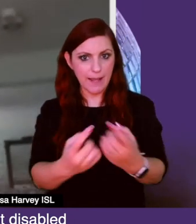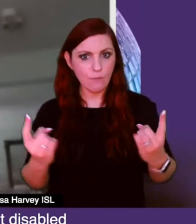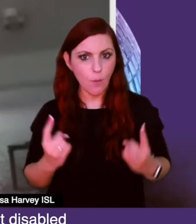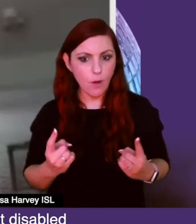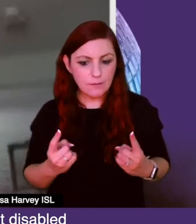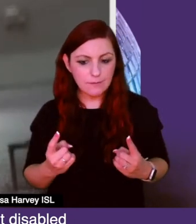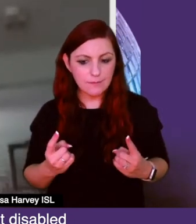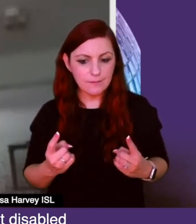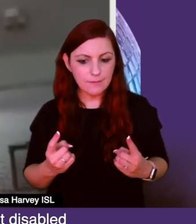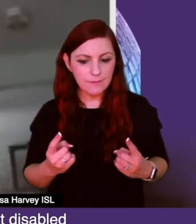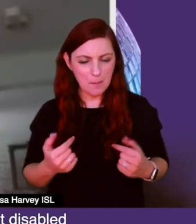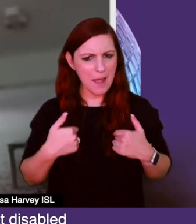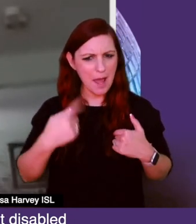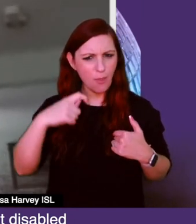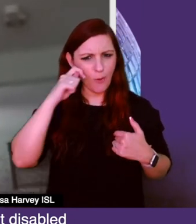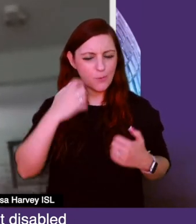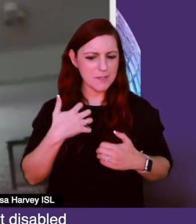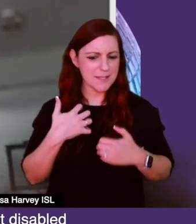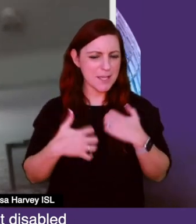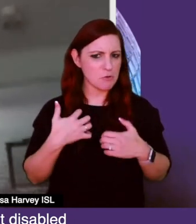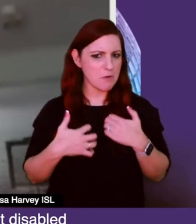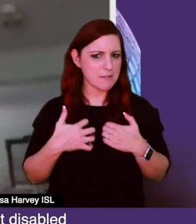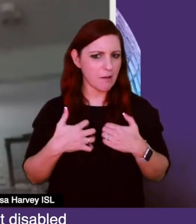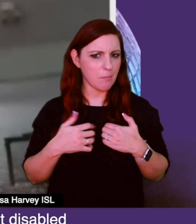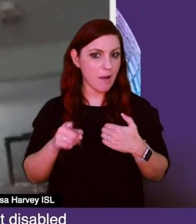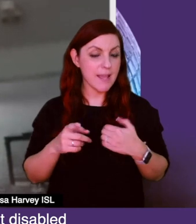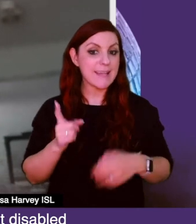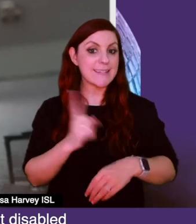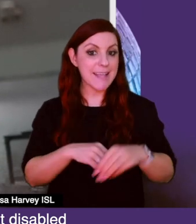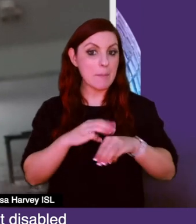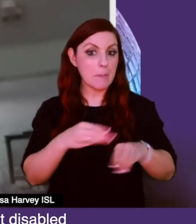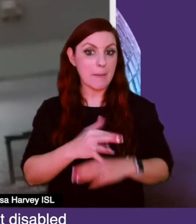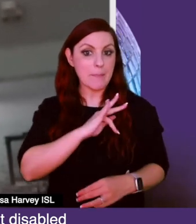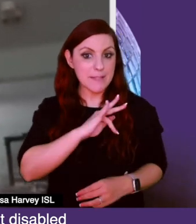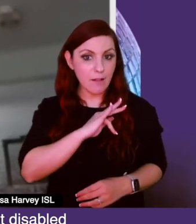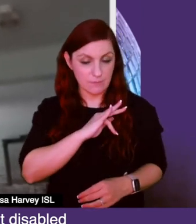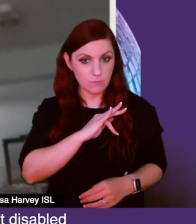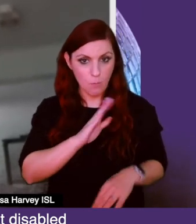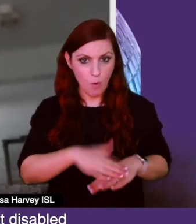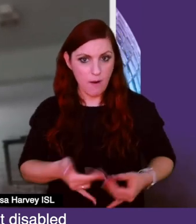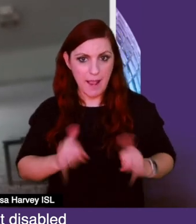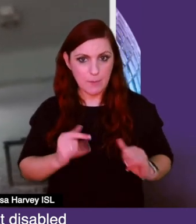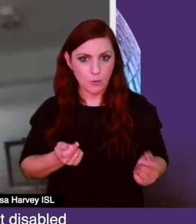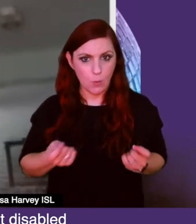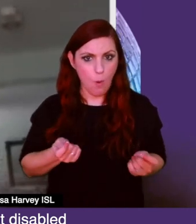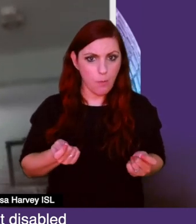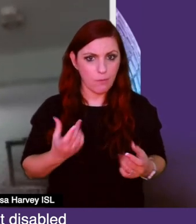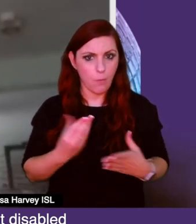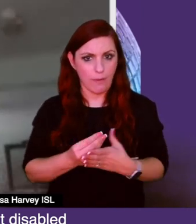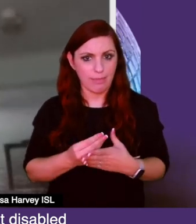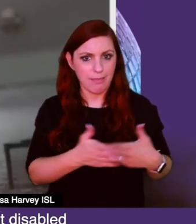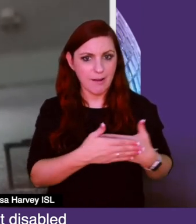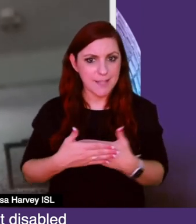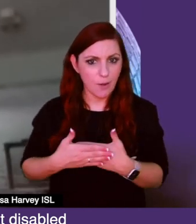us. And I found it quite interesting that disabled people probably were more able to cope